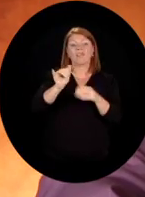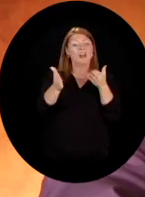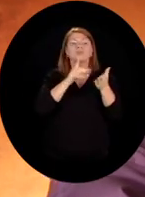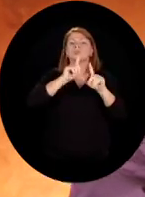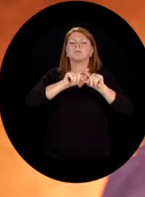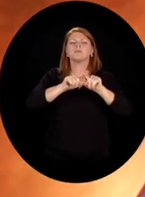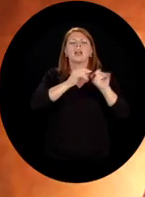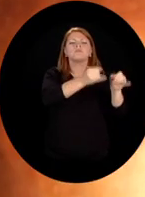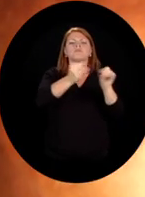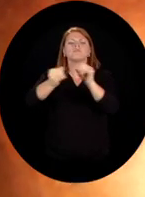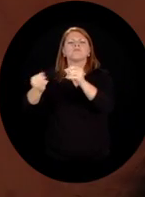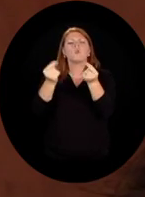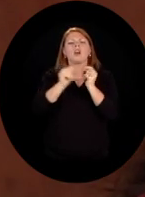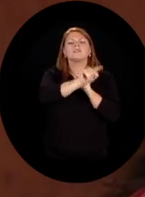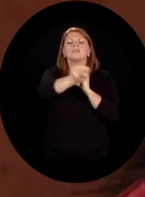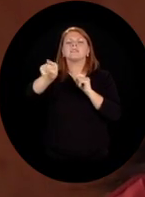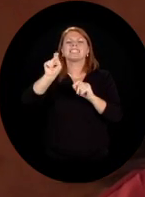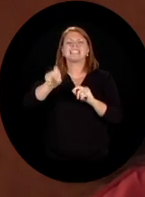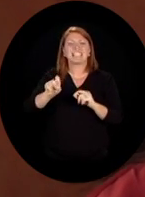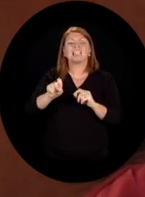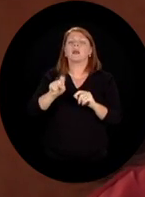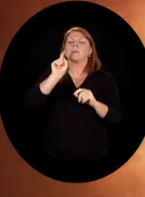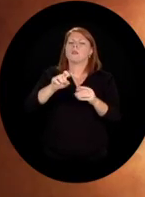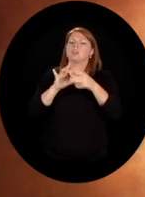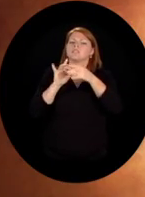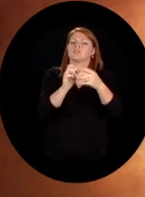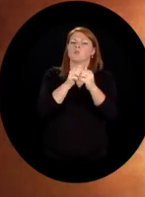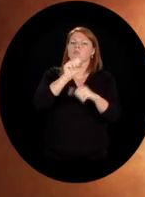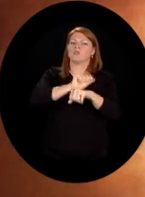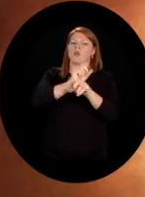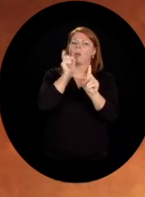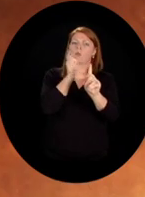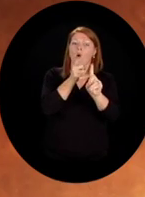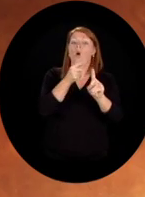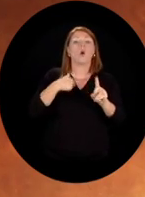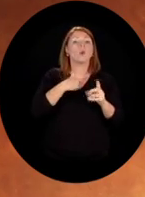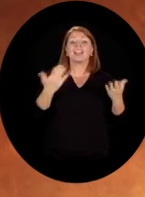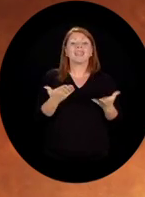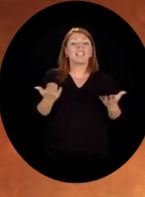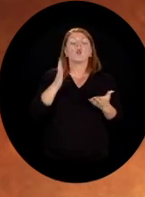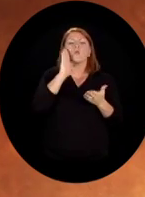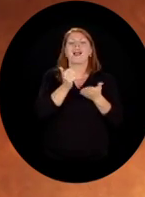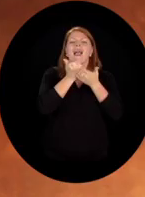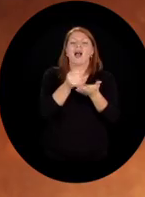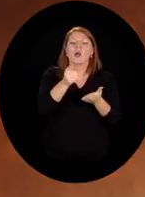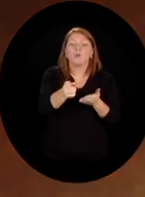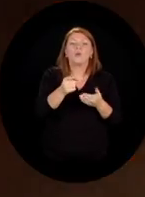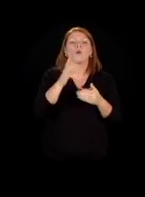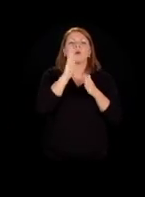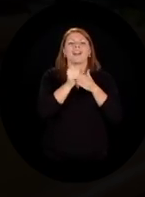on your individual needs and must be related to your employment goal. We are here to help and guide you.